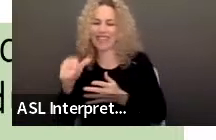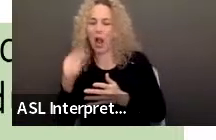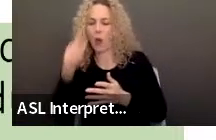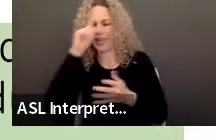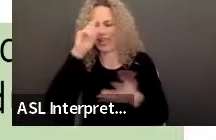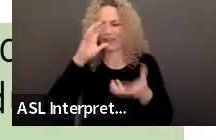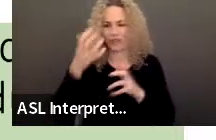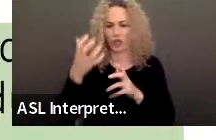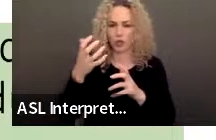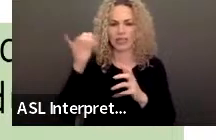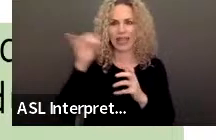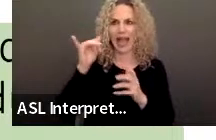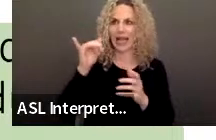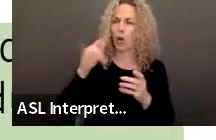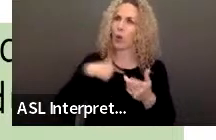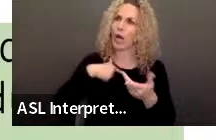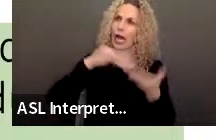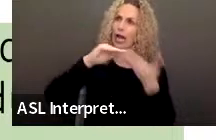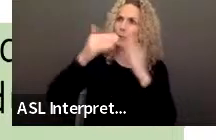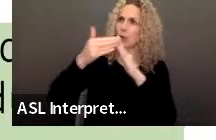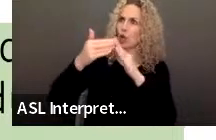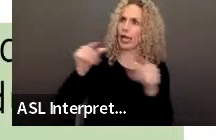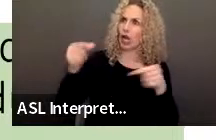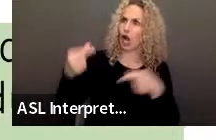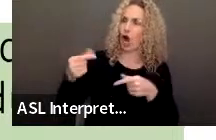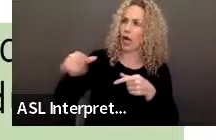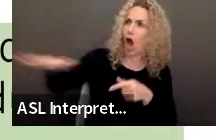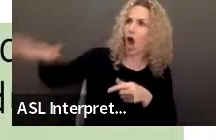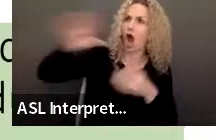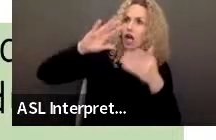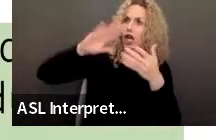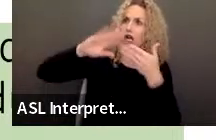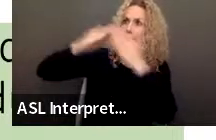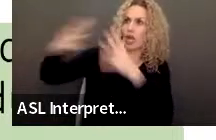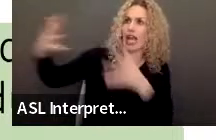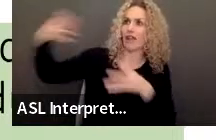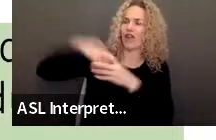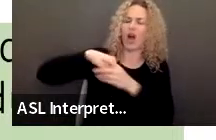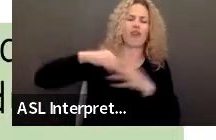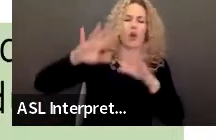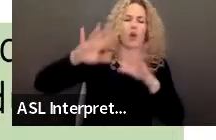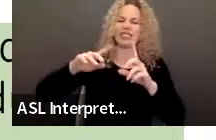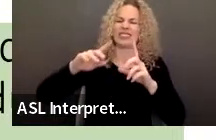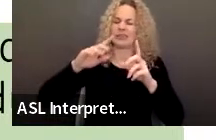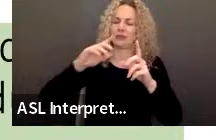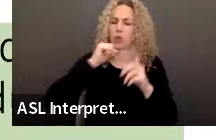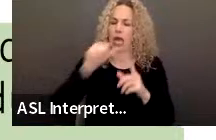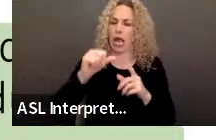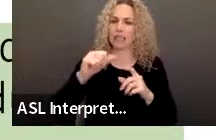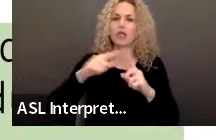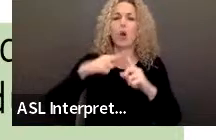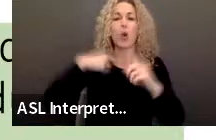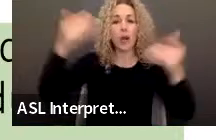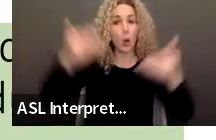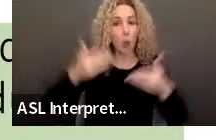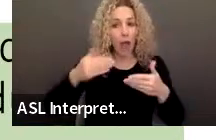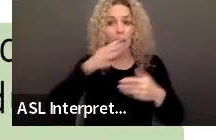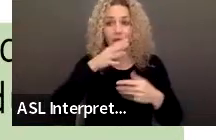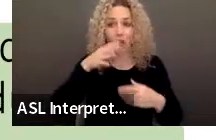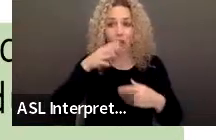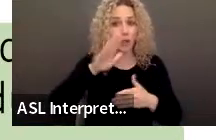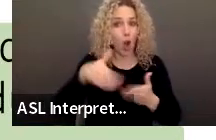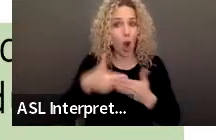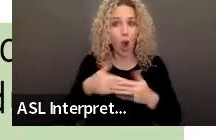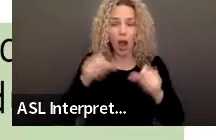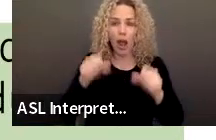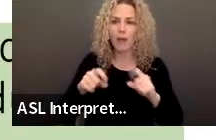with being a community garden, which we are not. And we've also been confused, because we welcome farmers of all abilities, we've